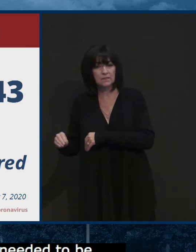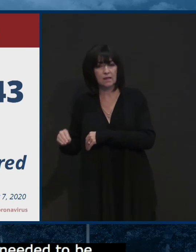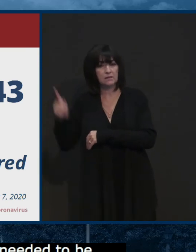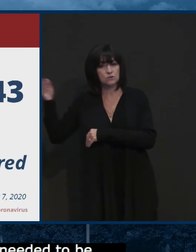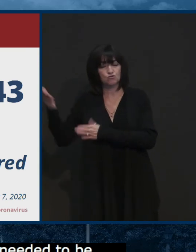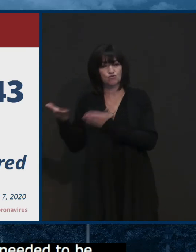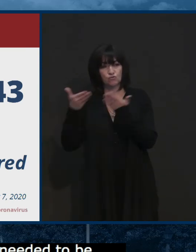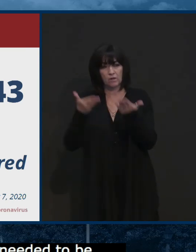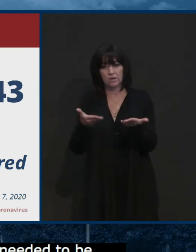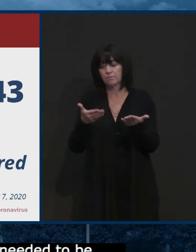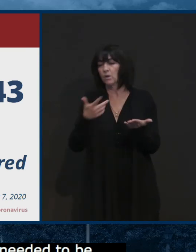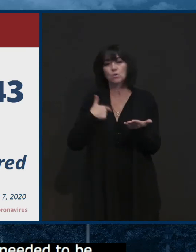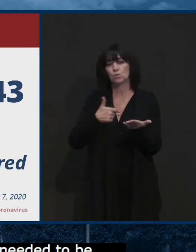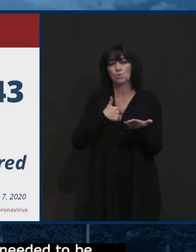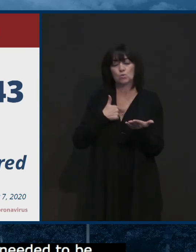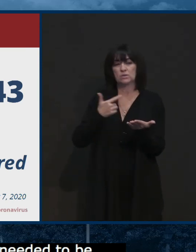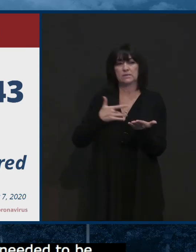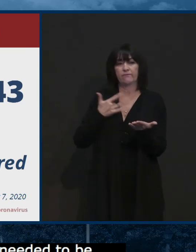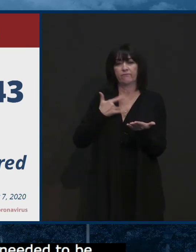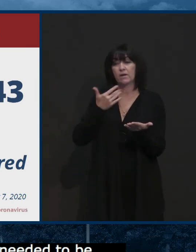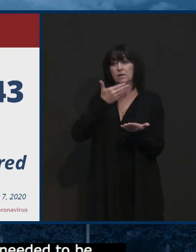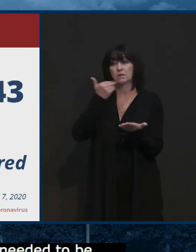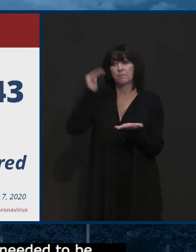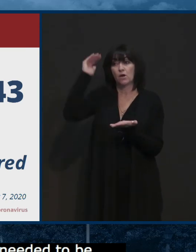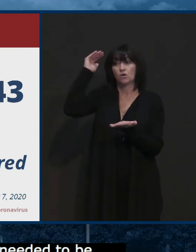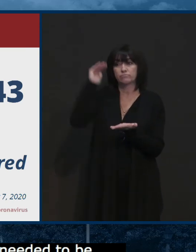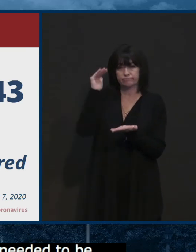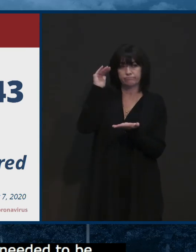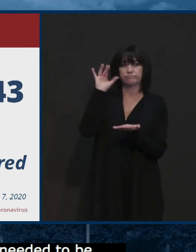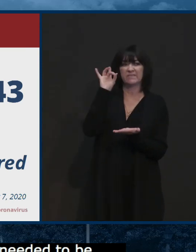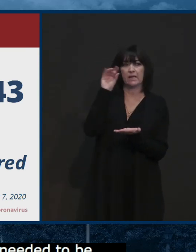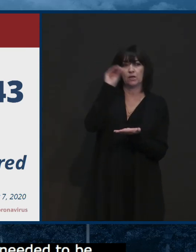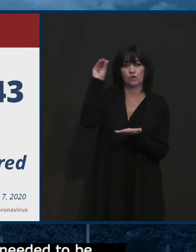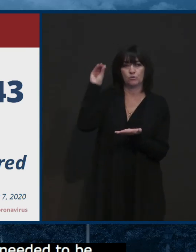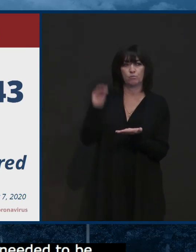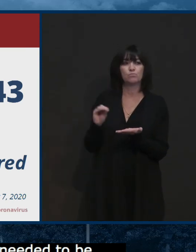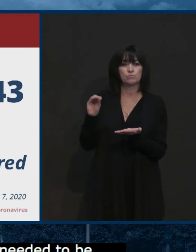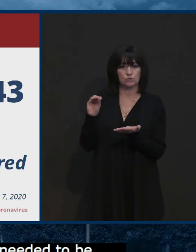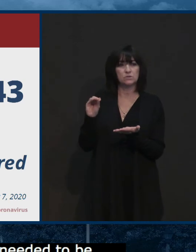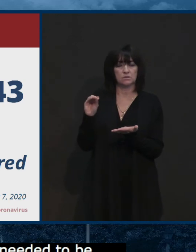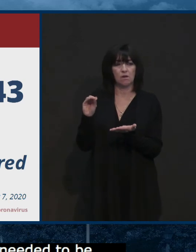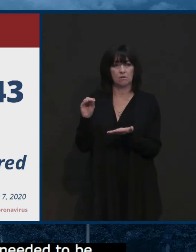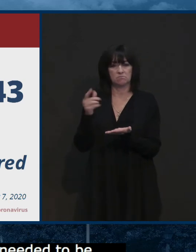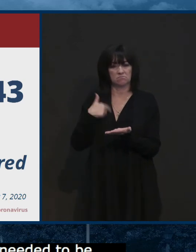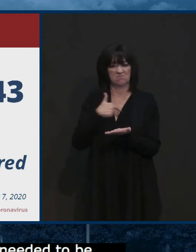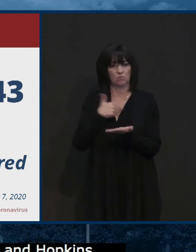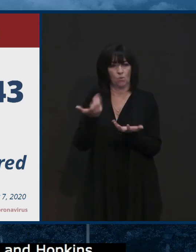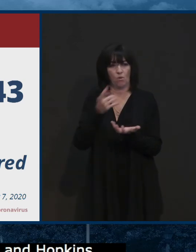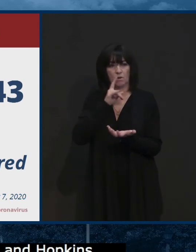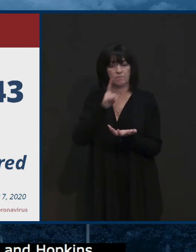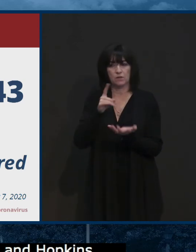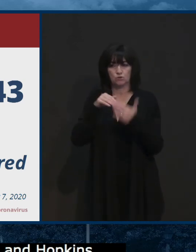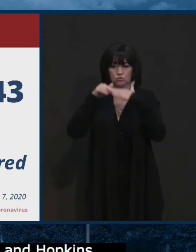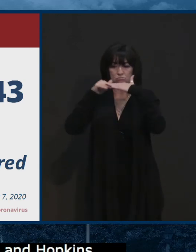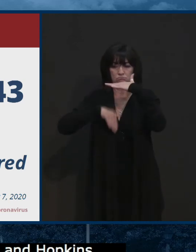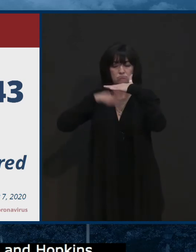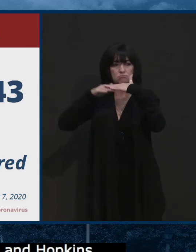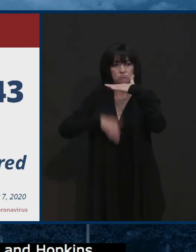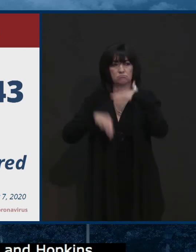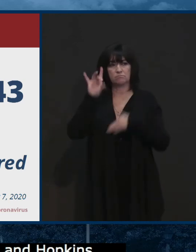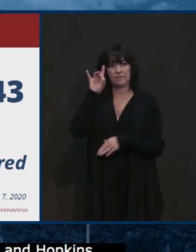So we decreased to that 8% as the threshold because, again, we felt